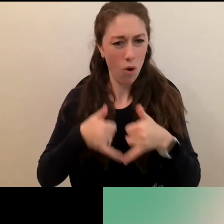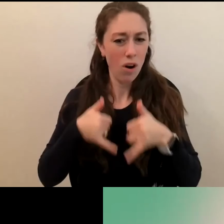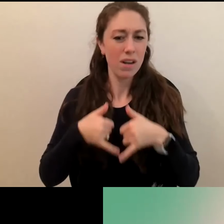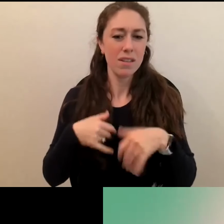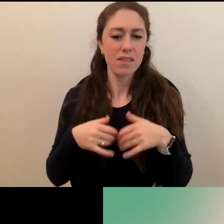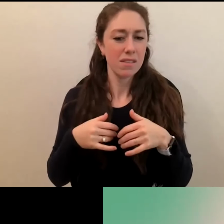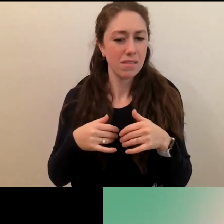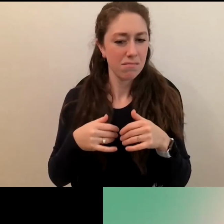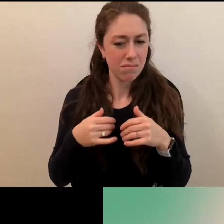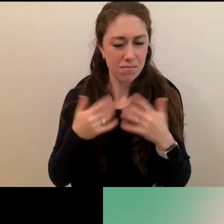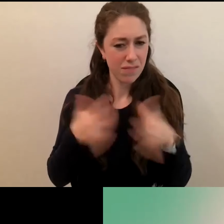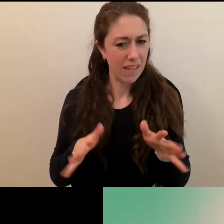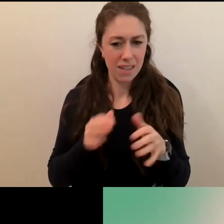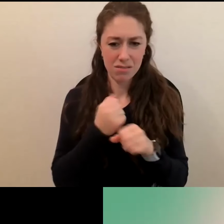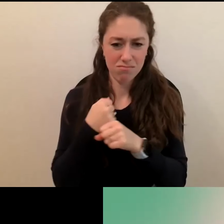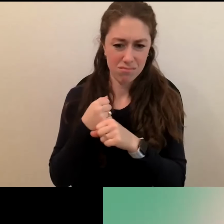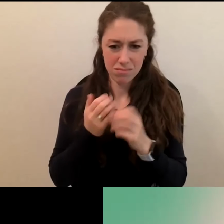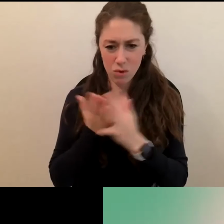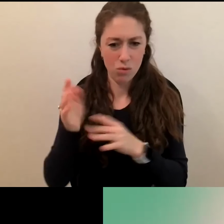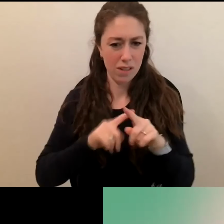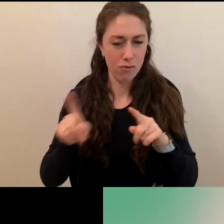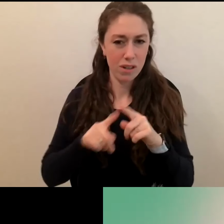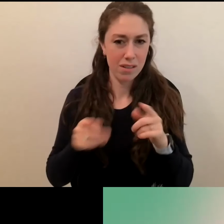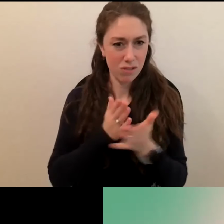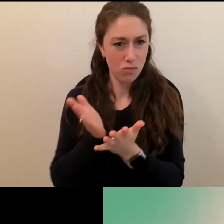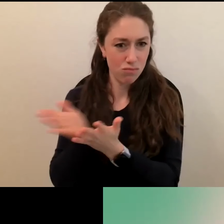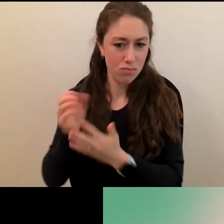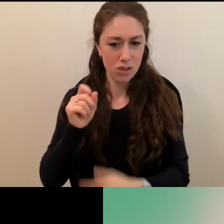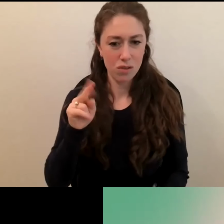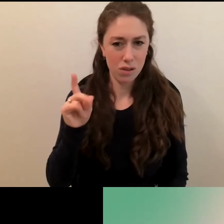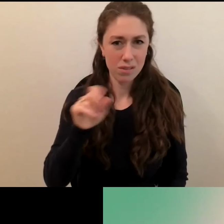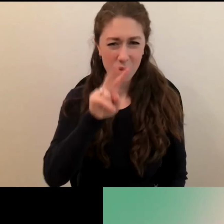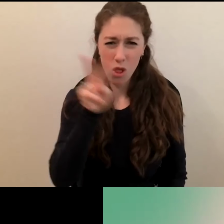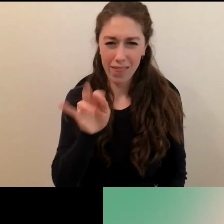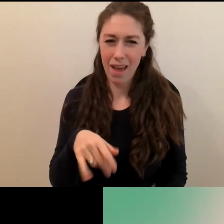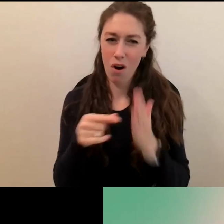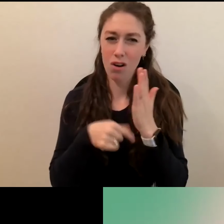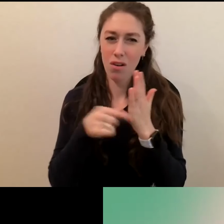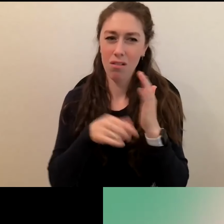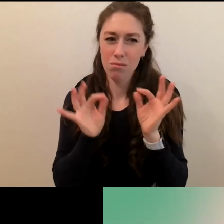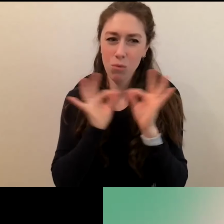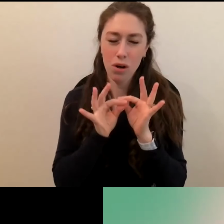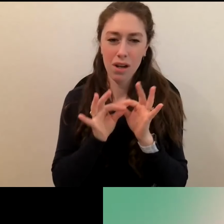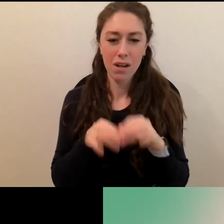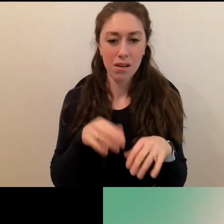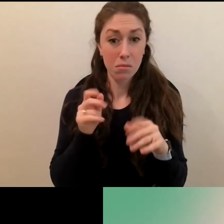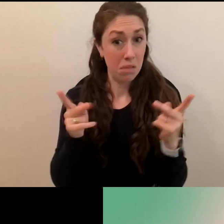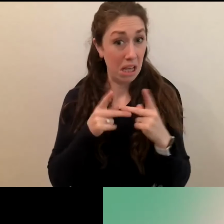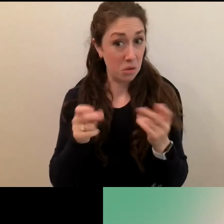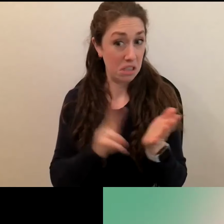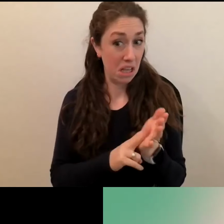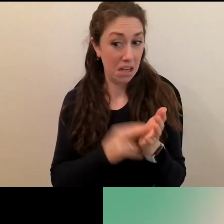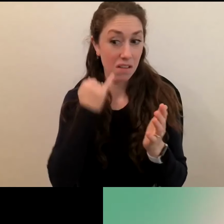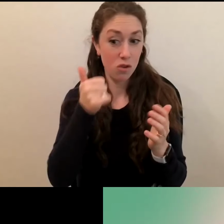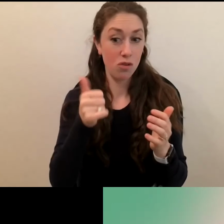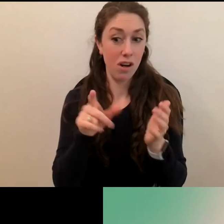and streamers. So I really encourage people to look at this, check out what they're saying. I think there's a place to sign if you want to, if you're an archivist and you